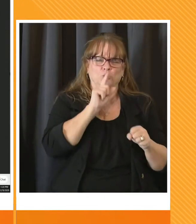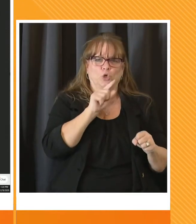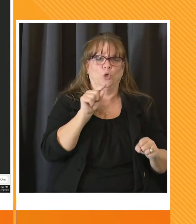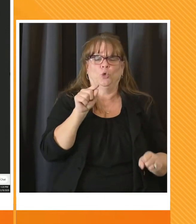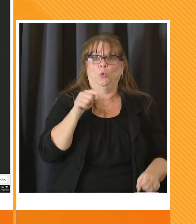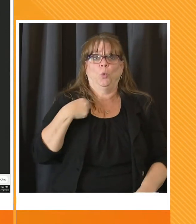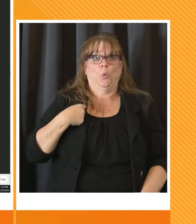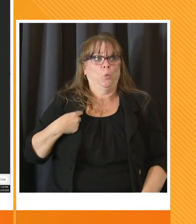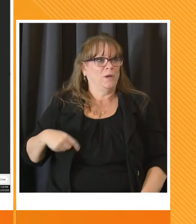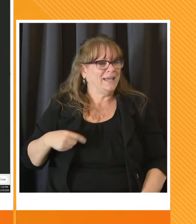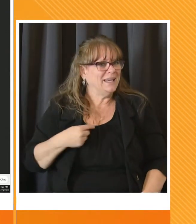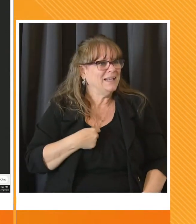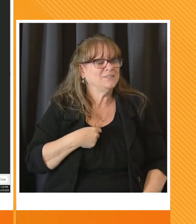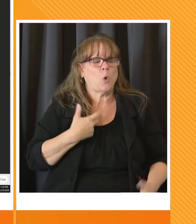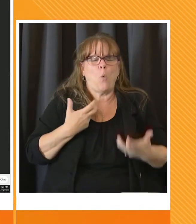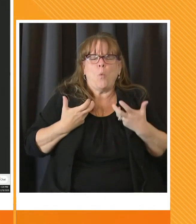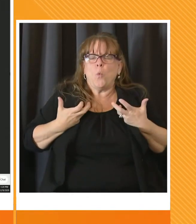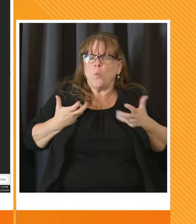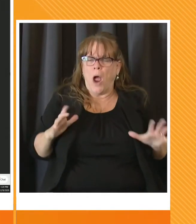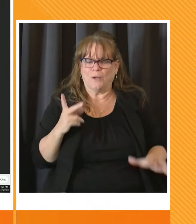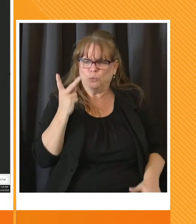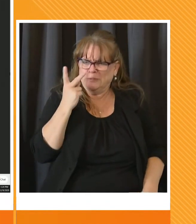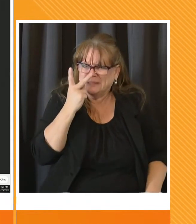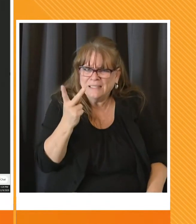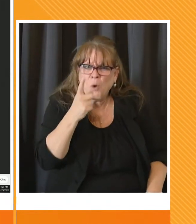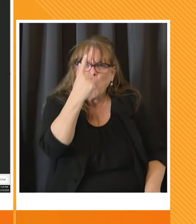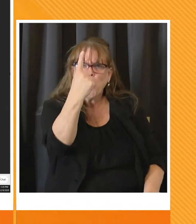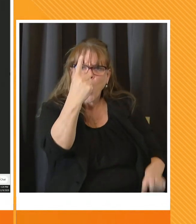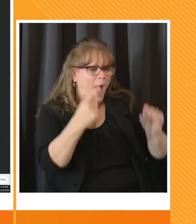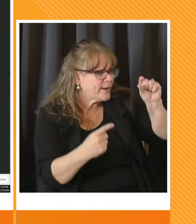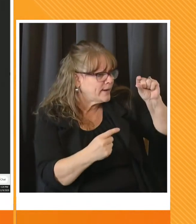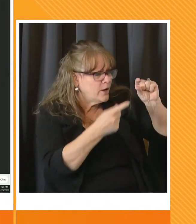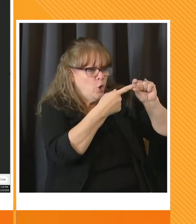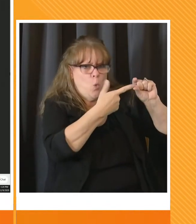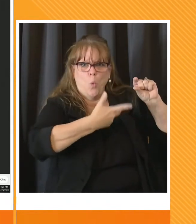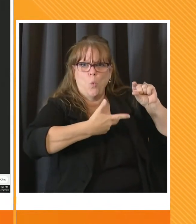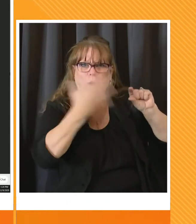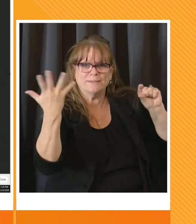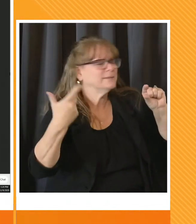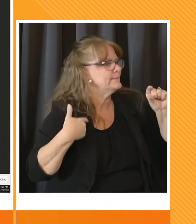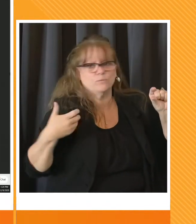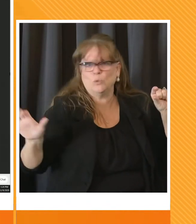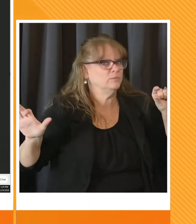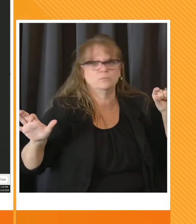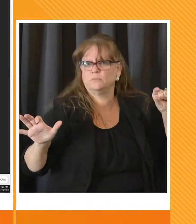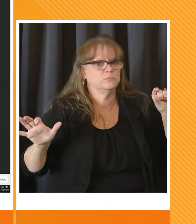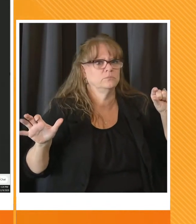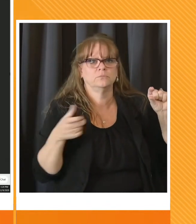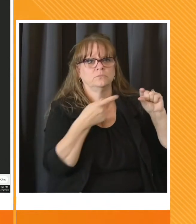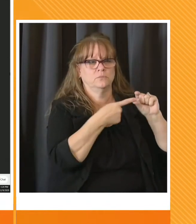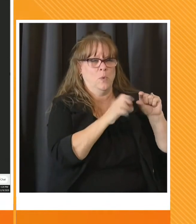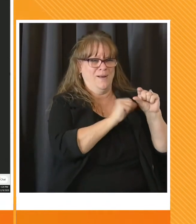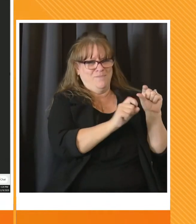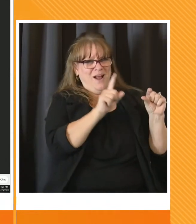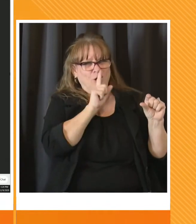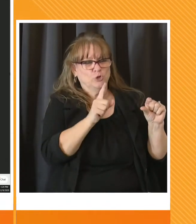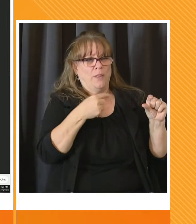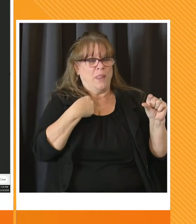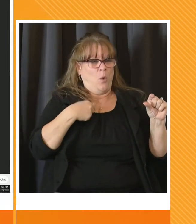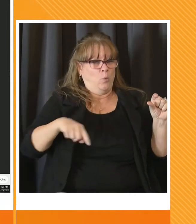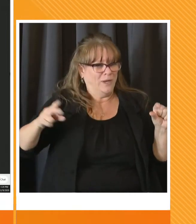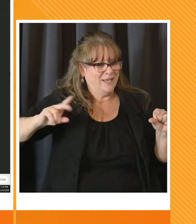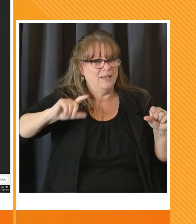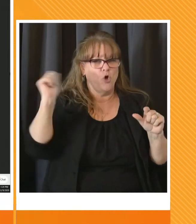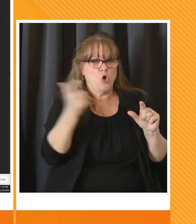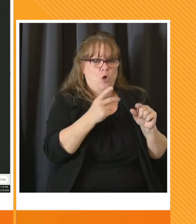To ensure that, we are going to require that all phase 1 providers report within 72 hours whether they have given a